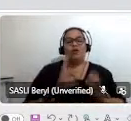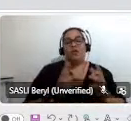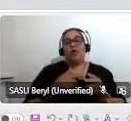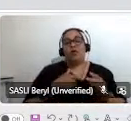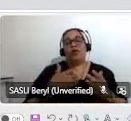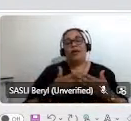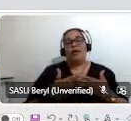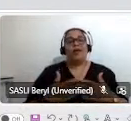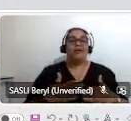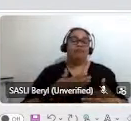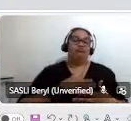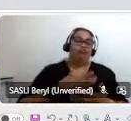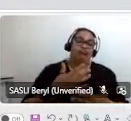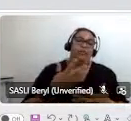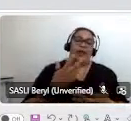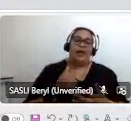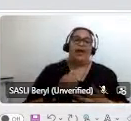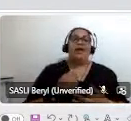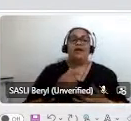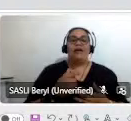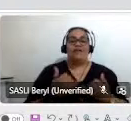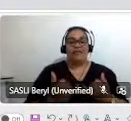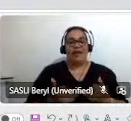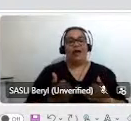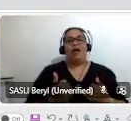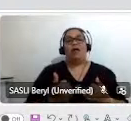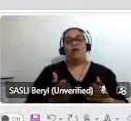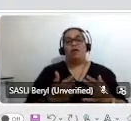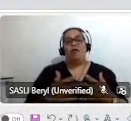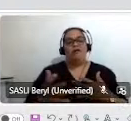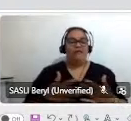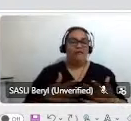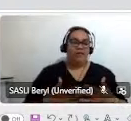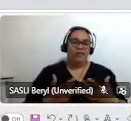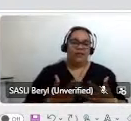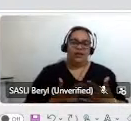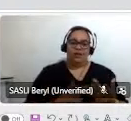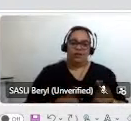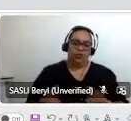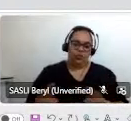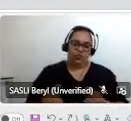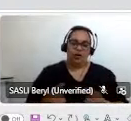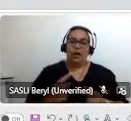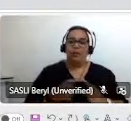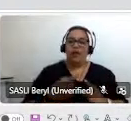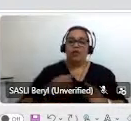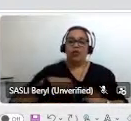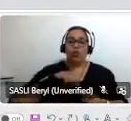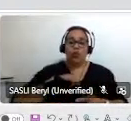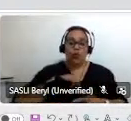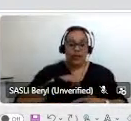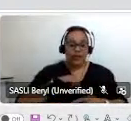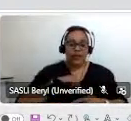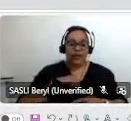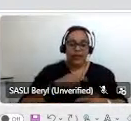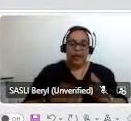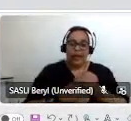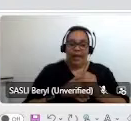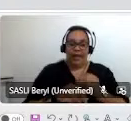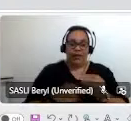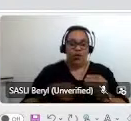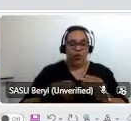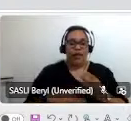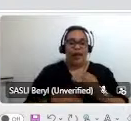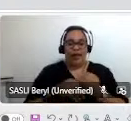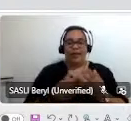an appreciation of the current state of affairs. Can we add to that? Let's add